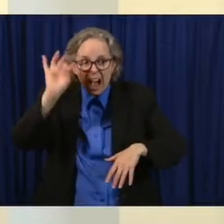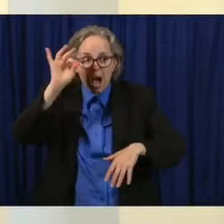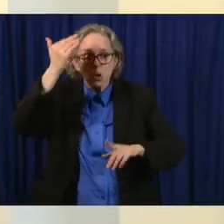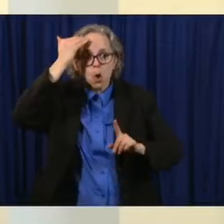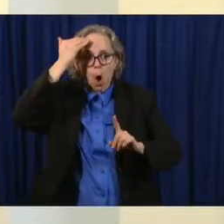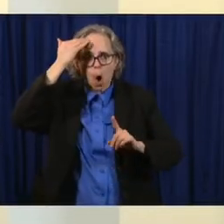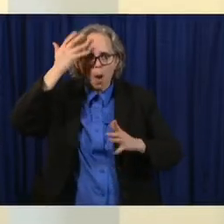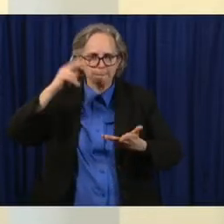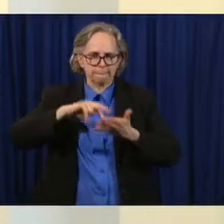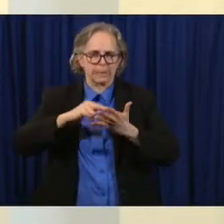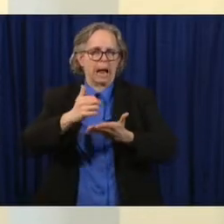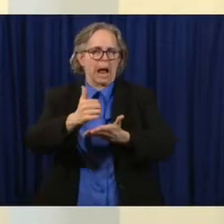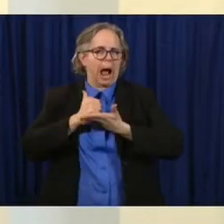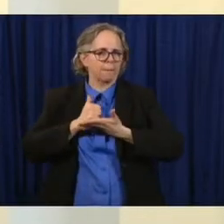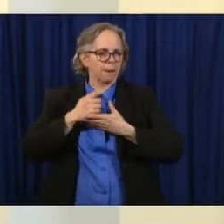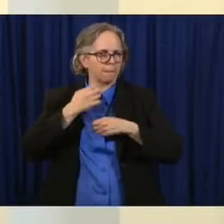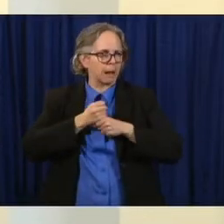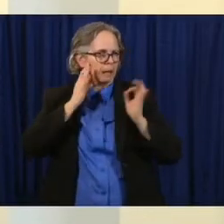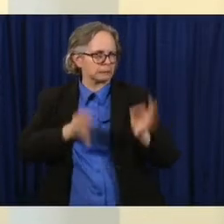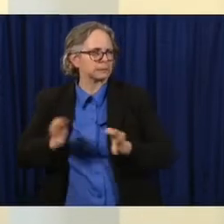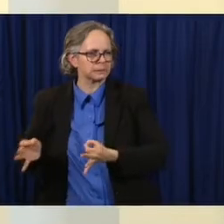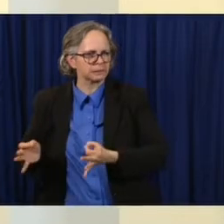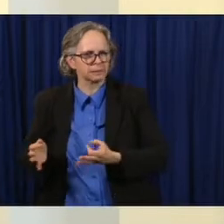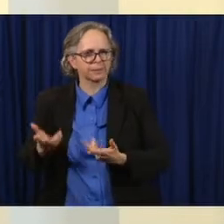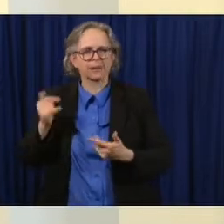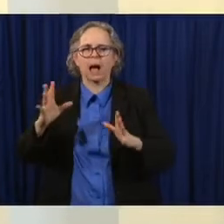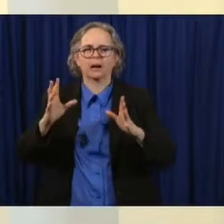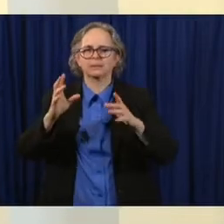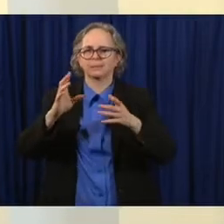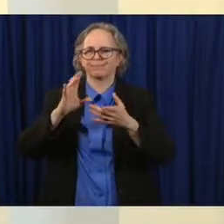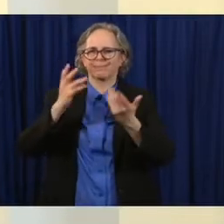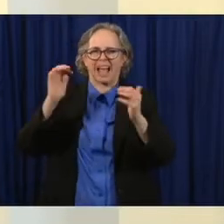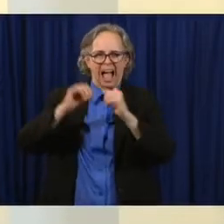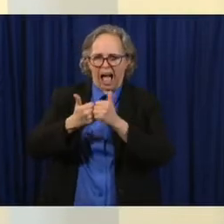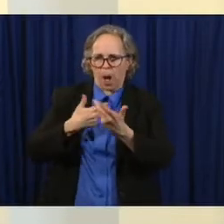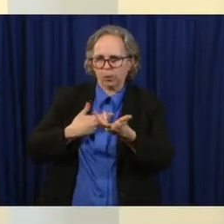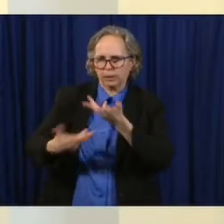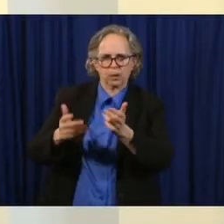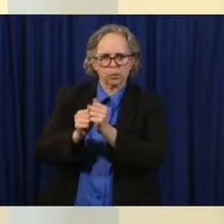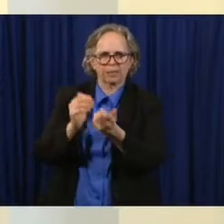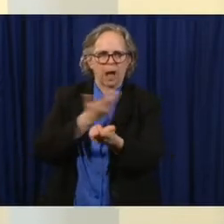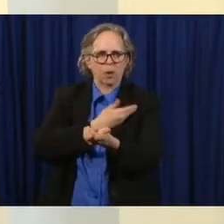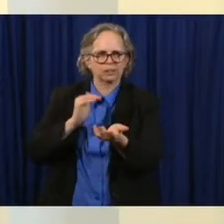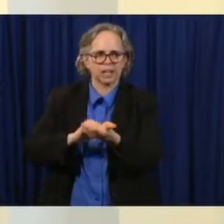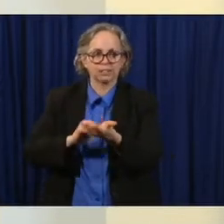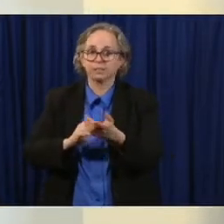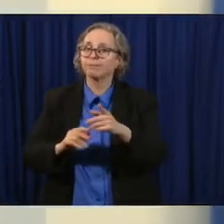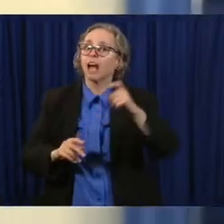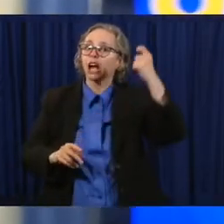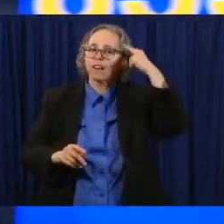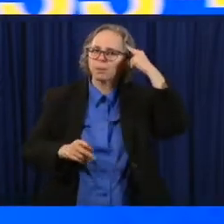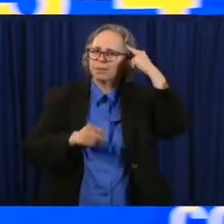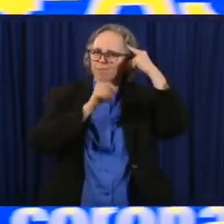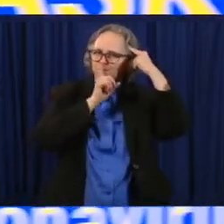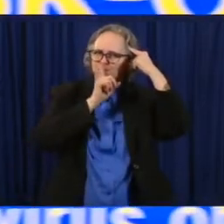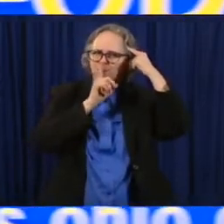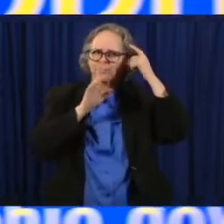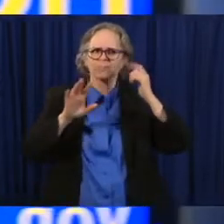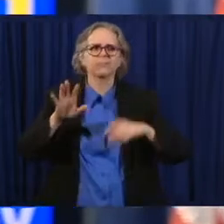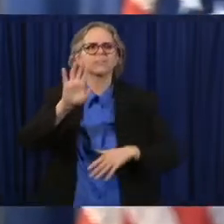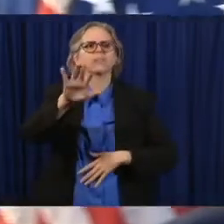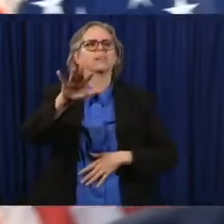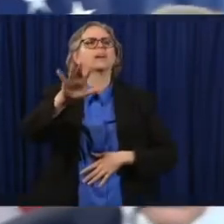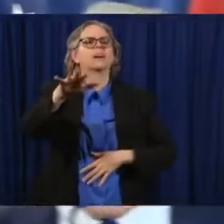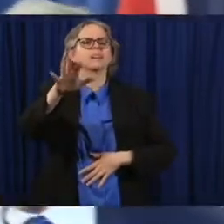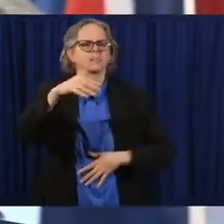to have. But that's in a relationship with our doctor, not in the relationship with the government. Let me answer it a little bit